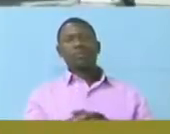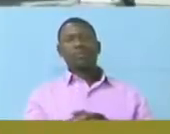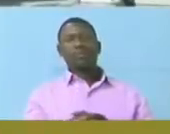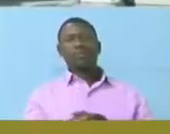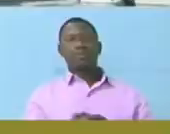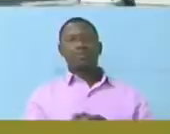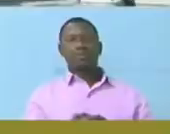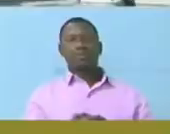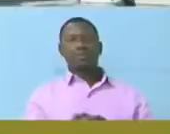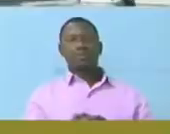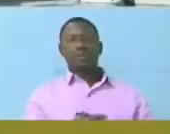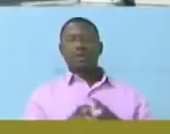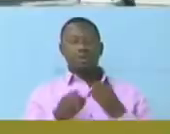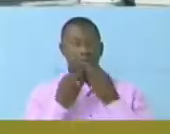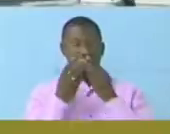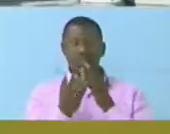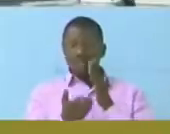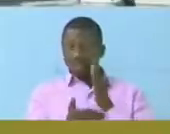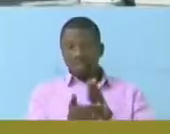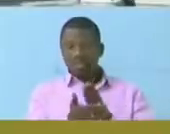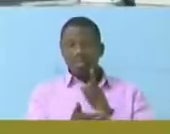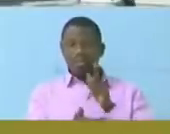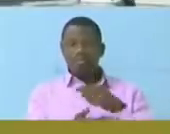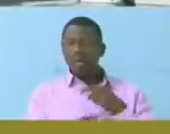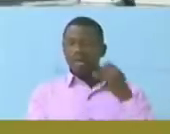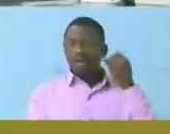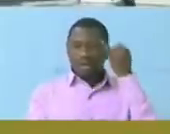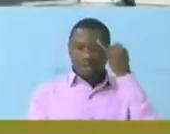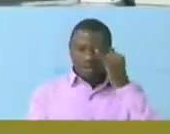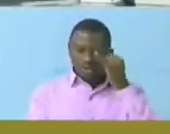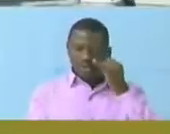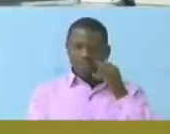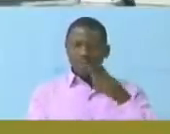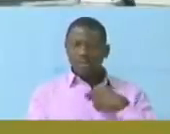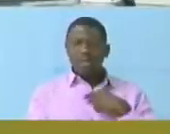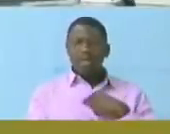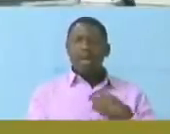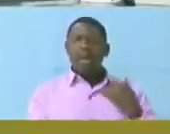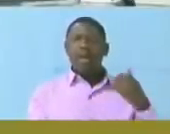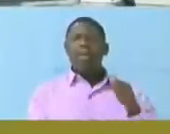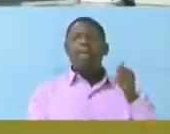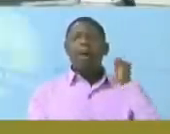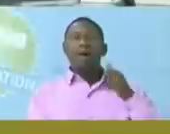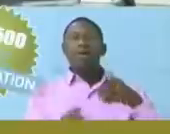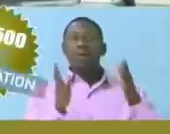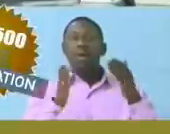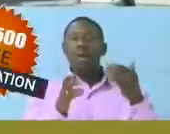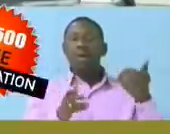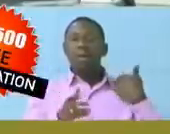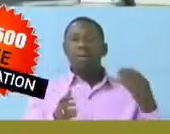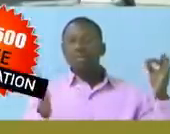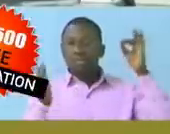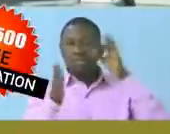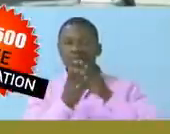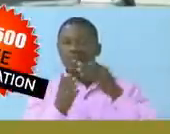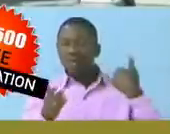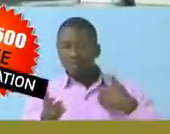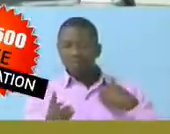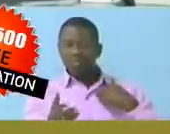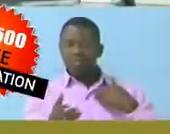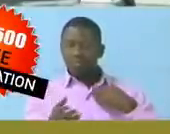Say exactly what it was. My perception is that migrants were killed and there were 8 in